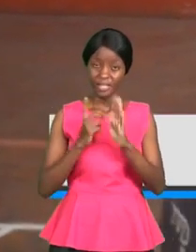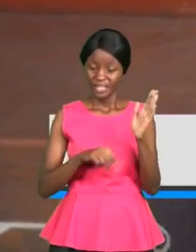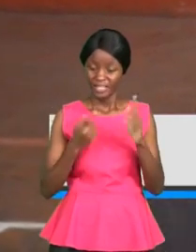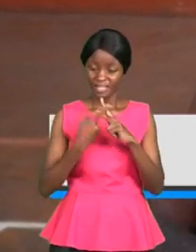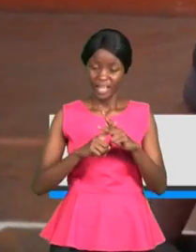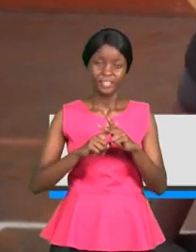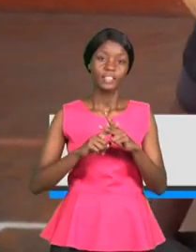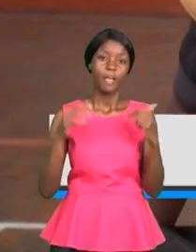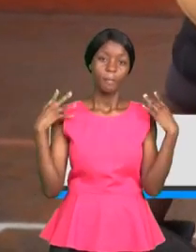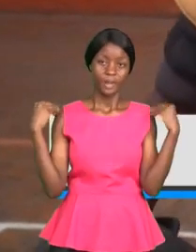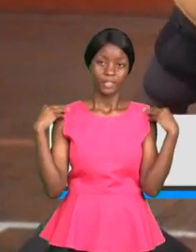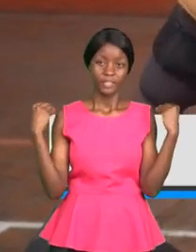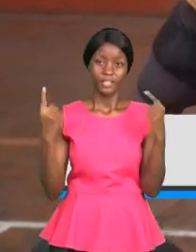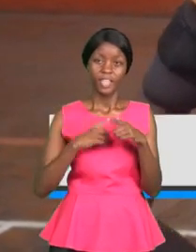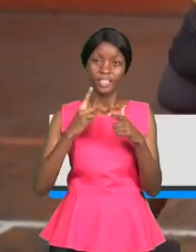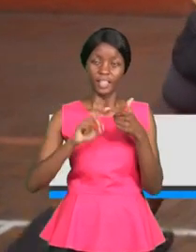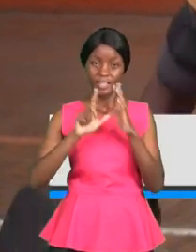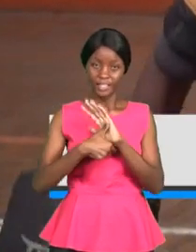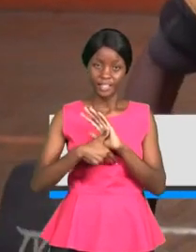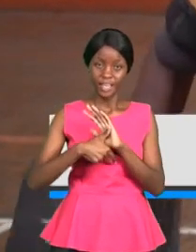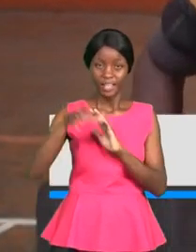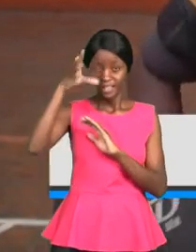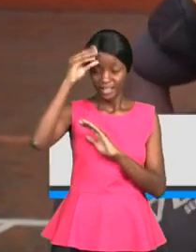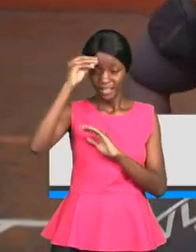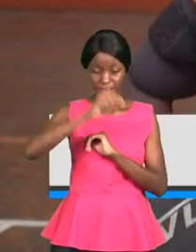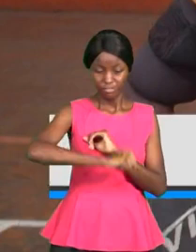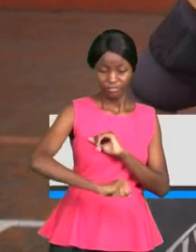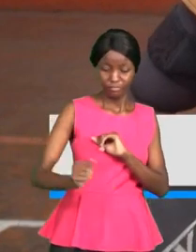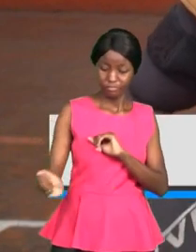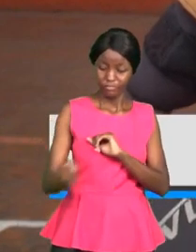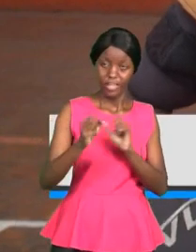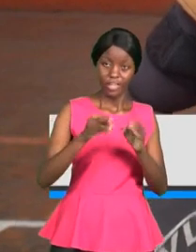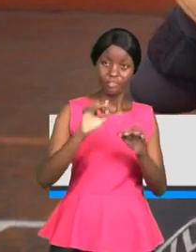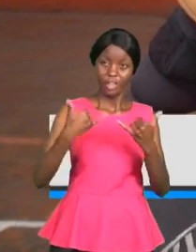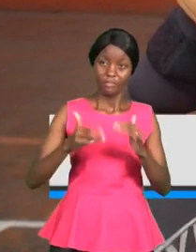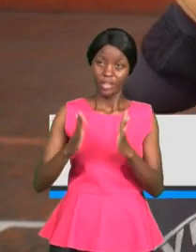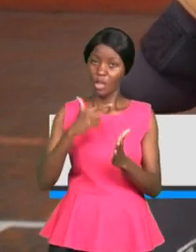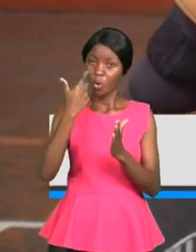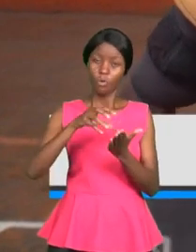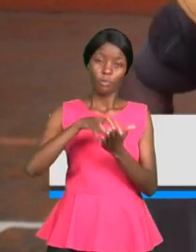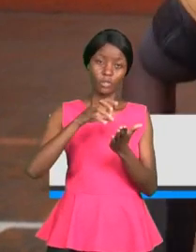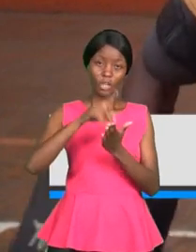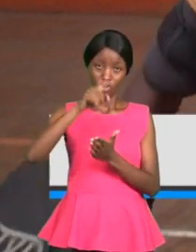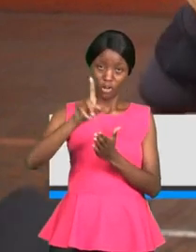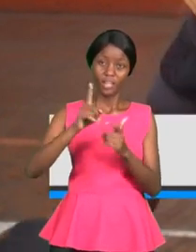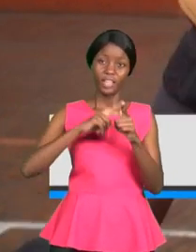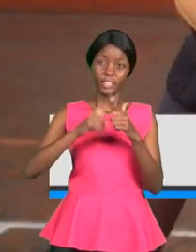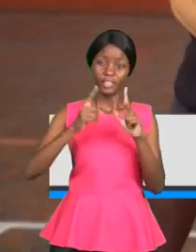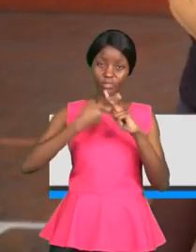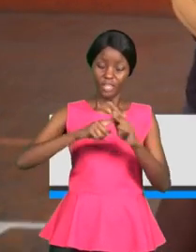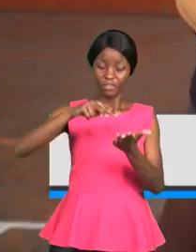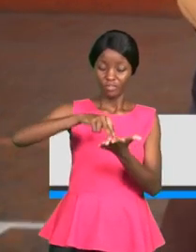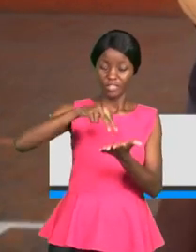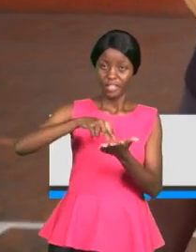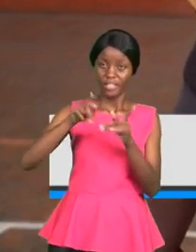practice to be able to skate, then we learn how to hold the stick. If you're a player whose position is in goal, you learn how to stand in goal